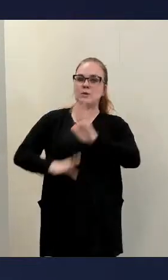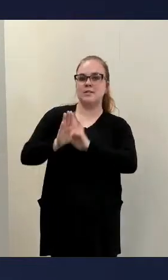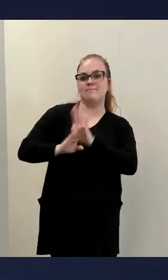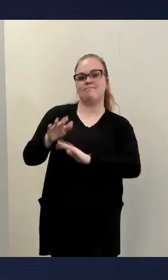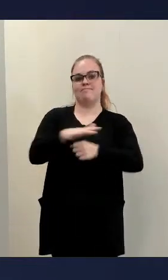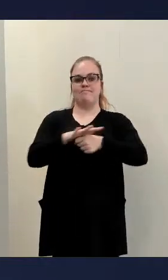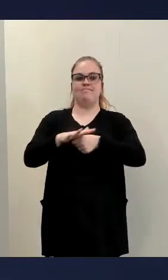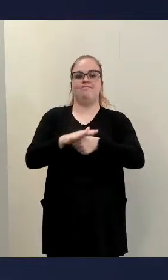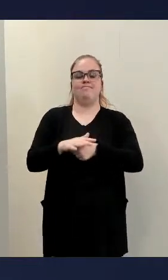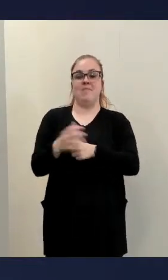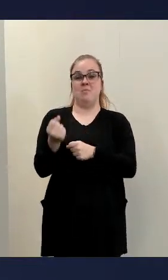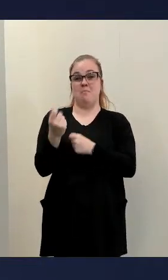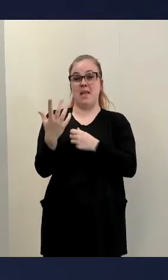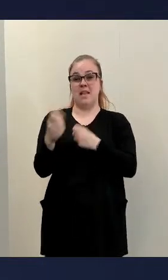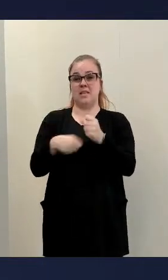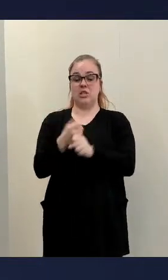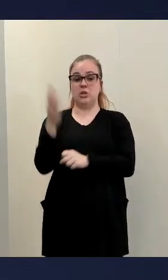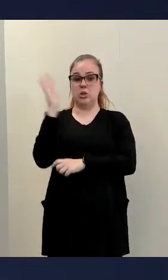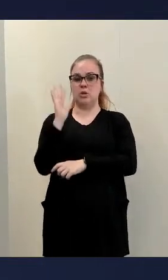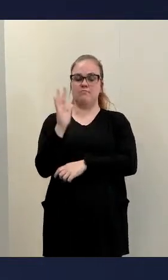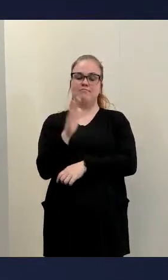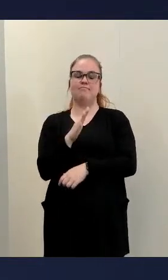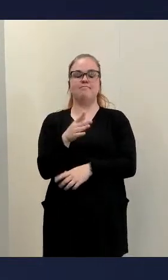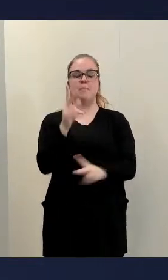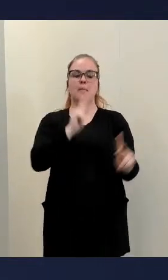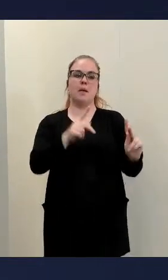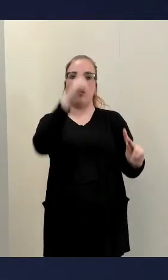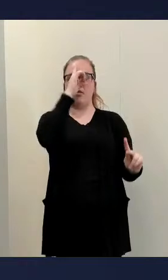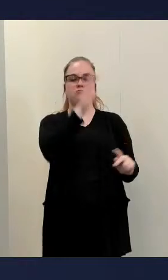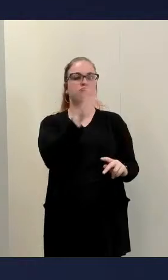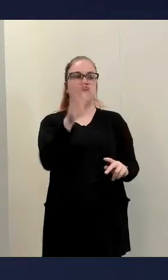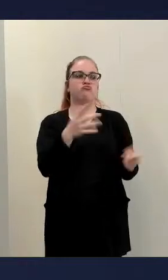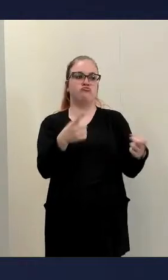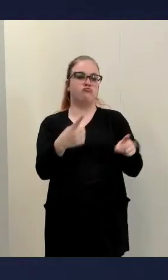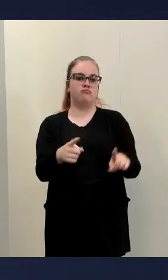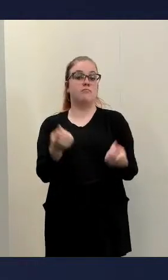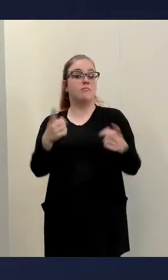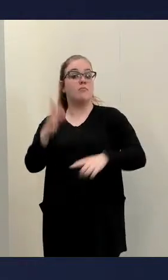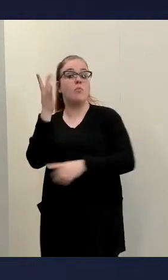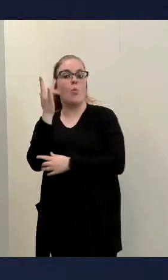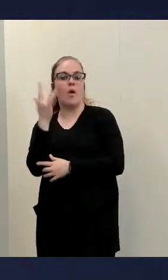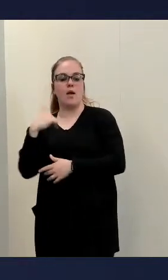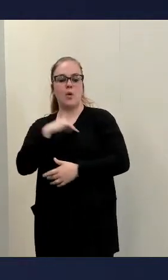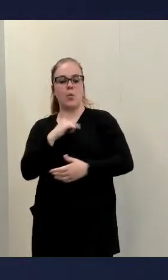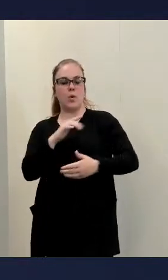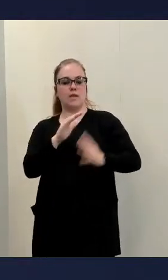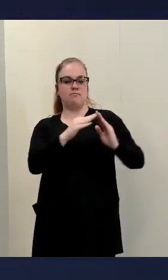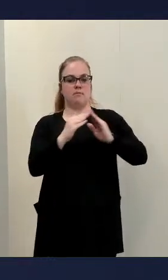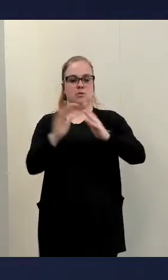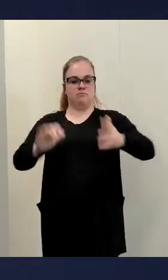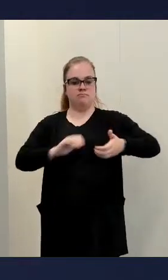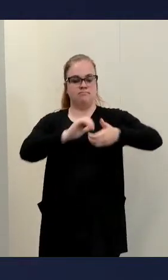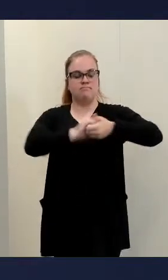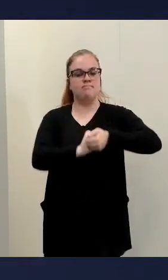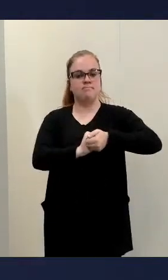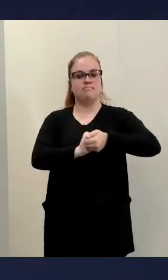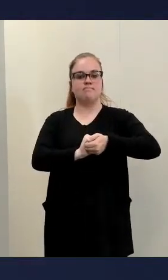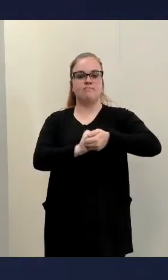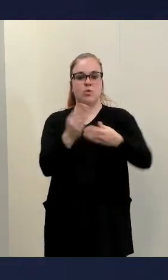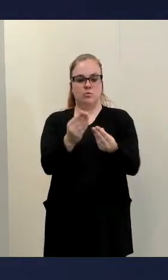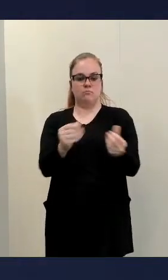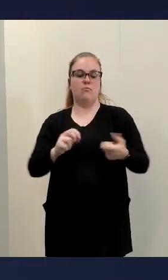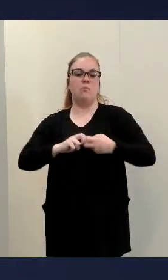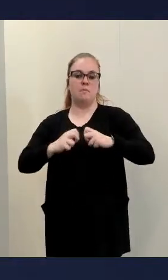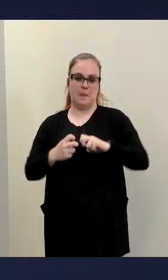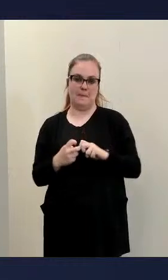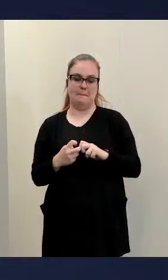site that a number of years ago people said would never happen. And it happened because we came together as a community to address the issue and solve the